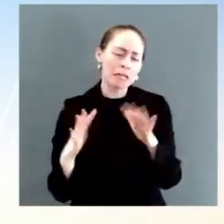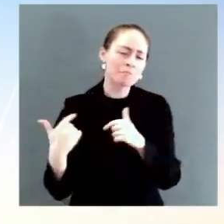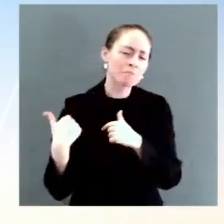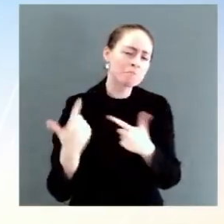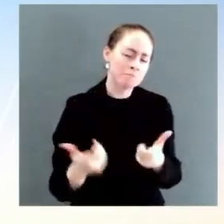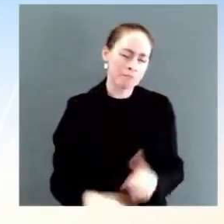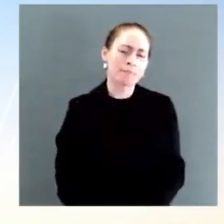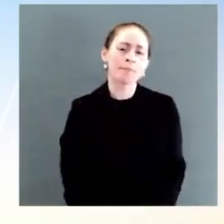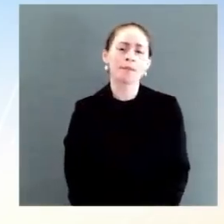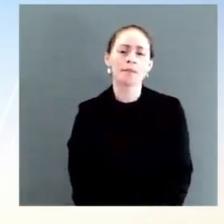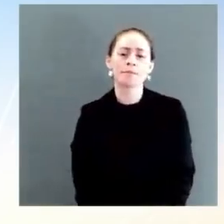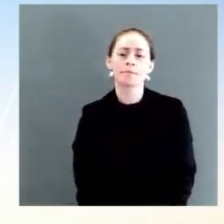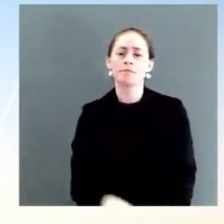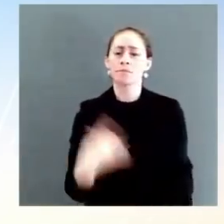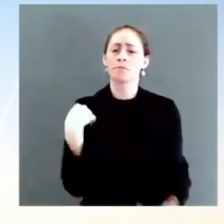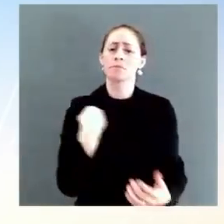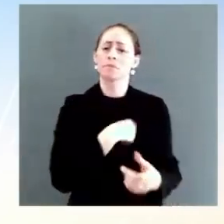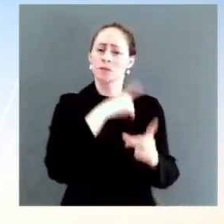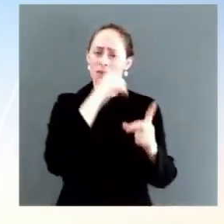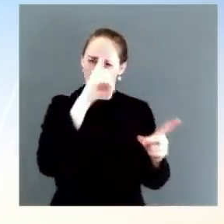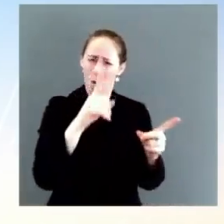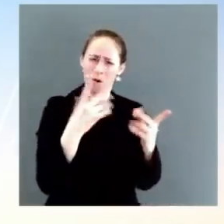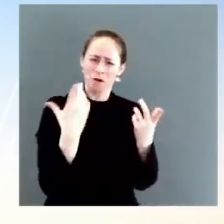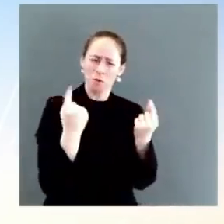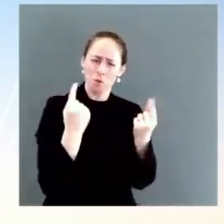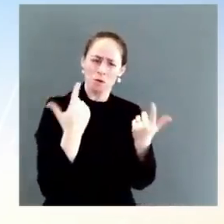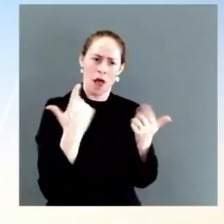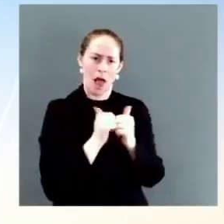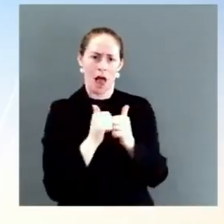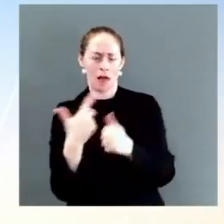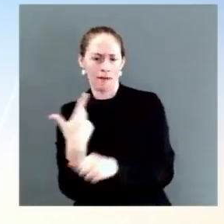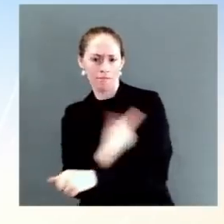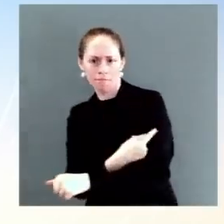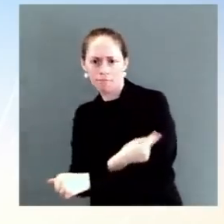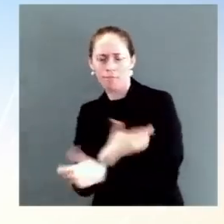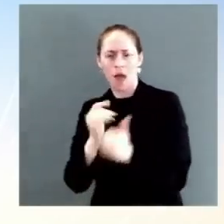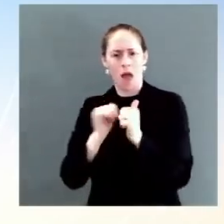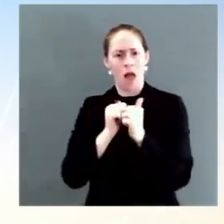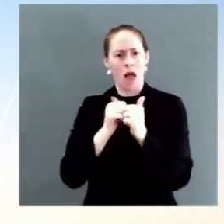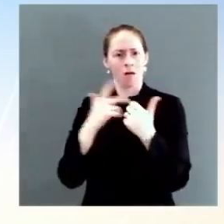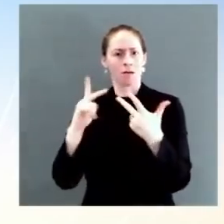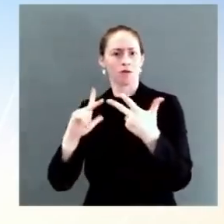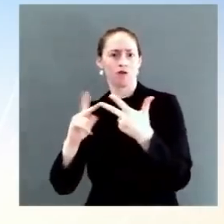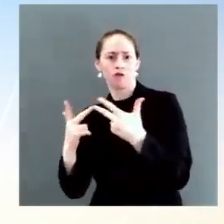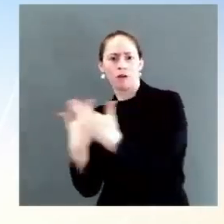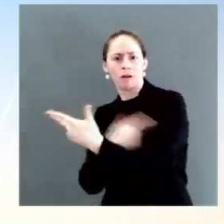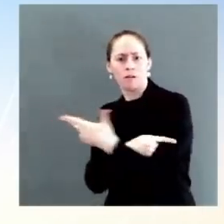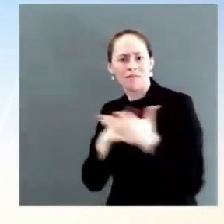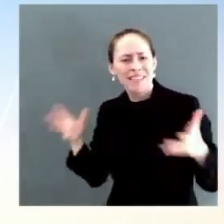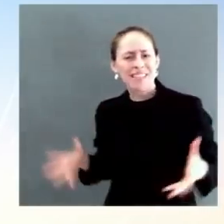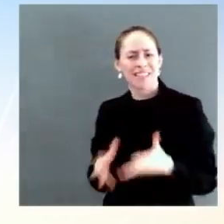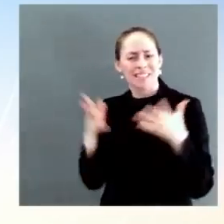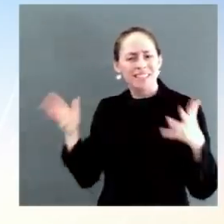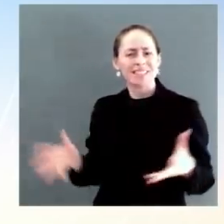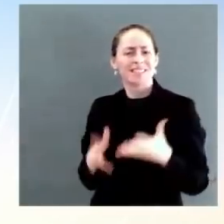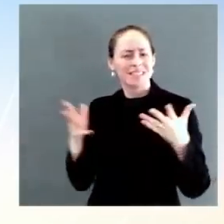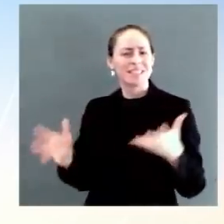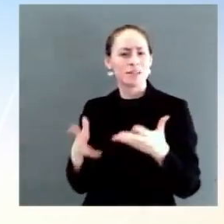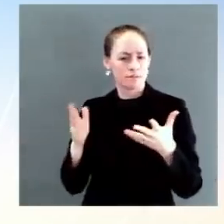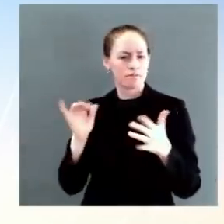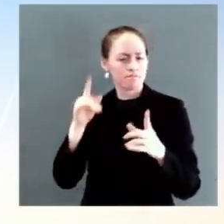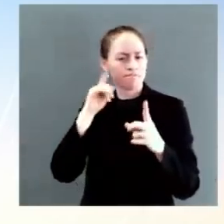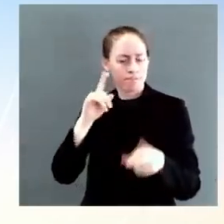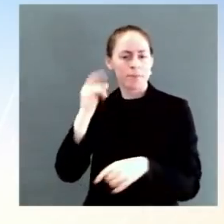And as you heard Dr. Fauci say many, many times, even just standing here, that is a key part of our plan, and you will hear him talk about